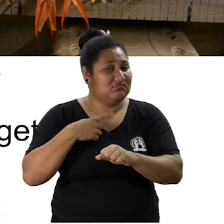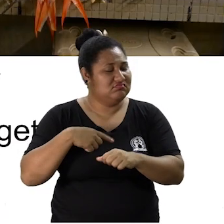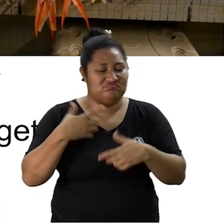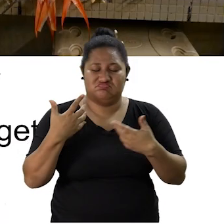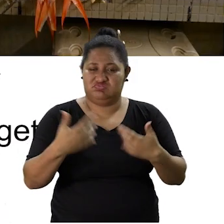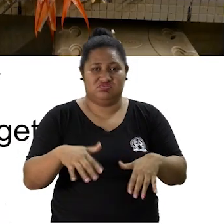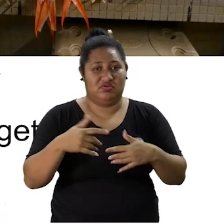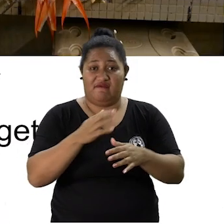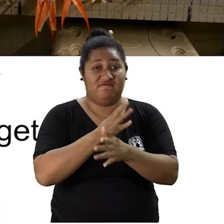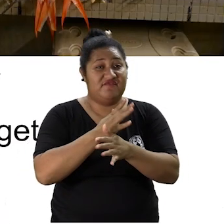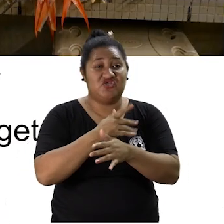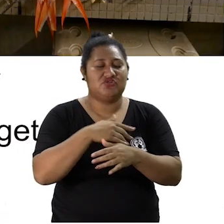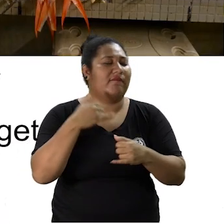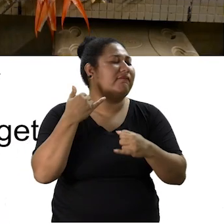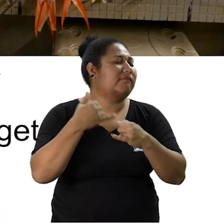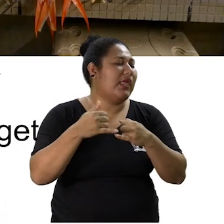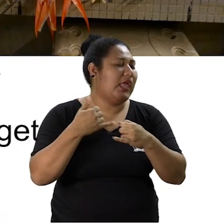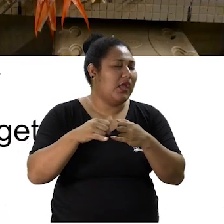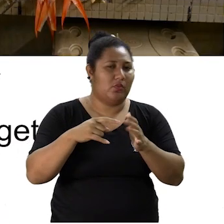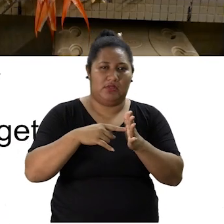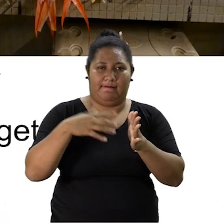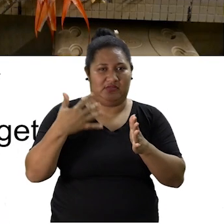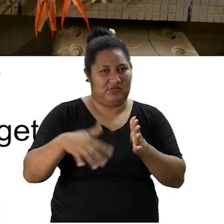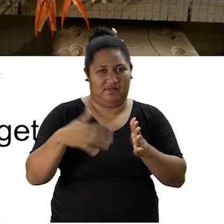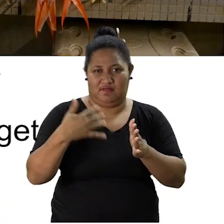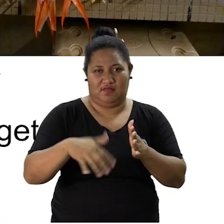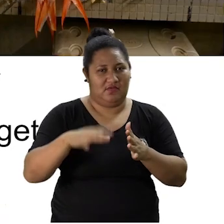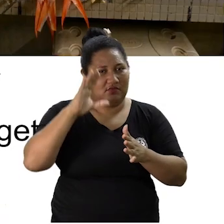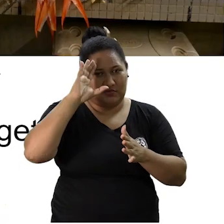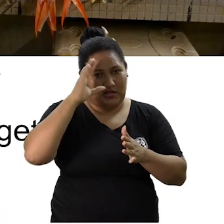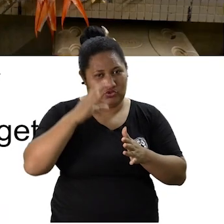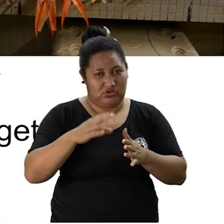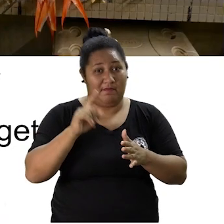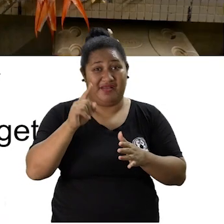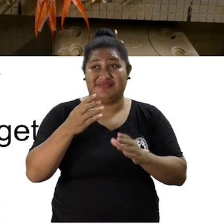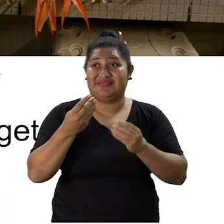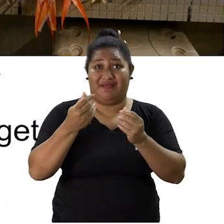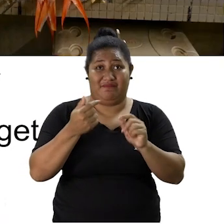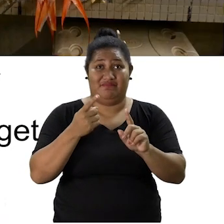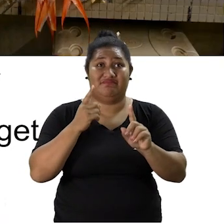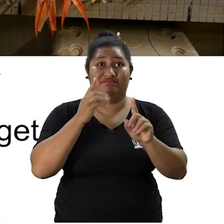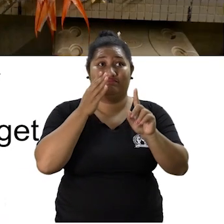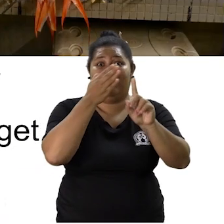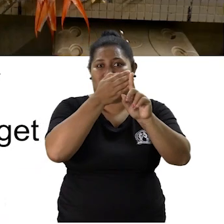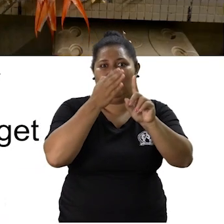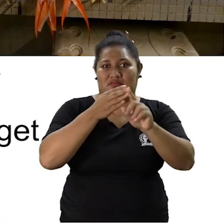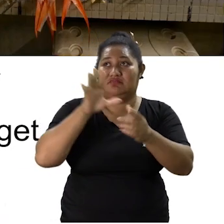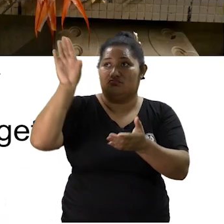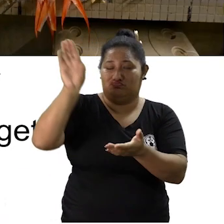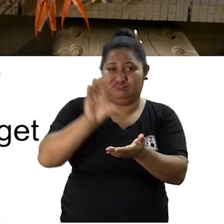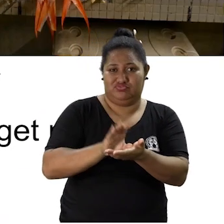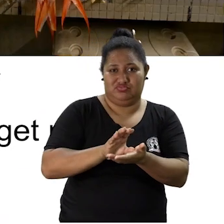very expensive in some countries, and so it's a major income for other countries.